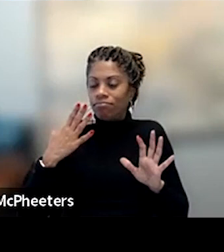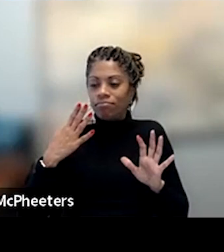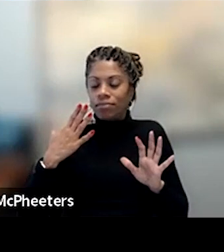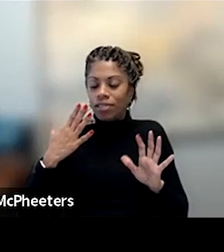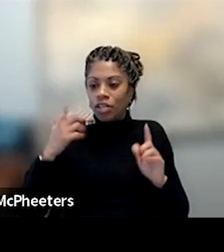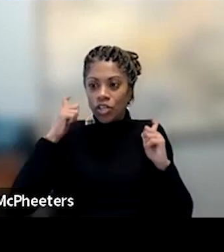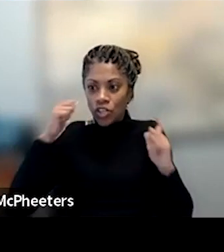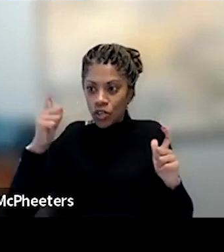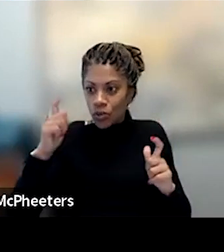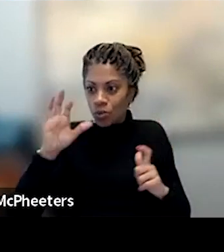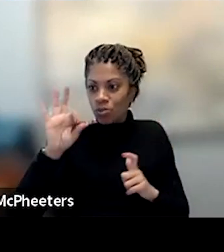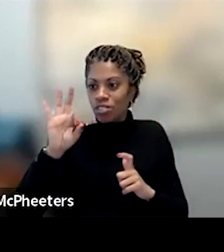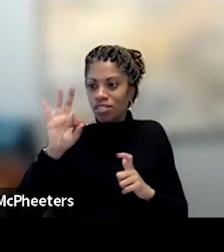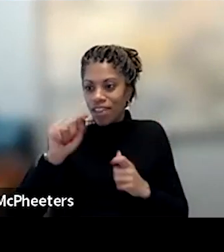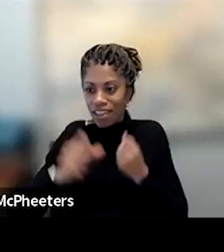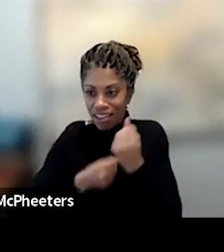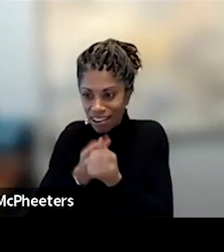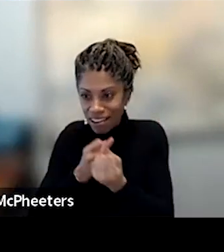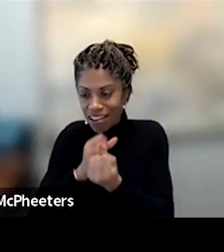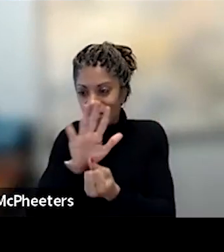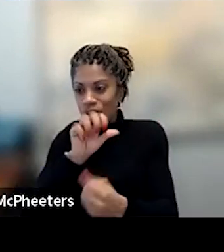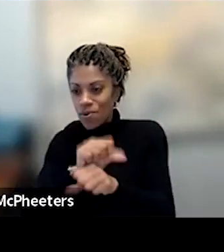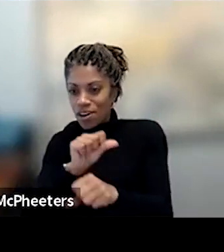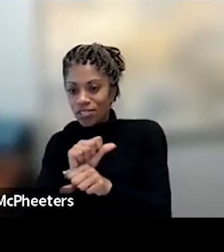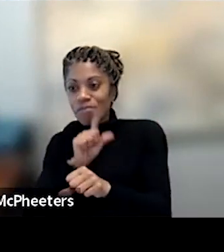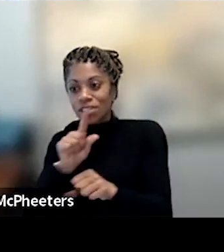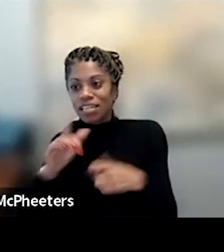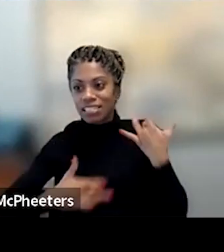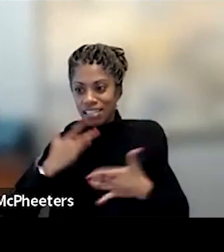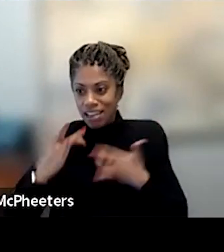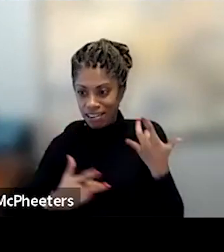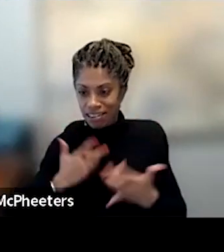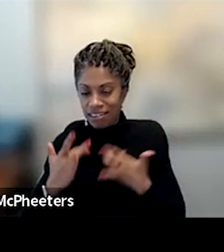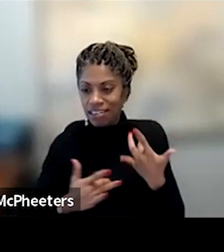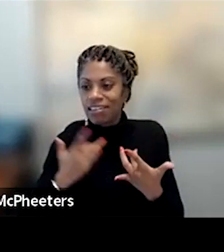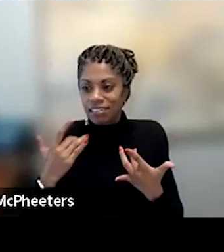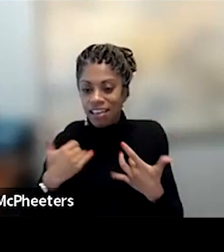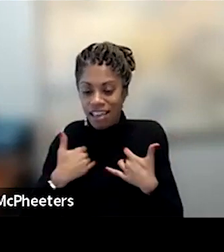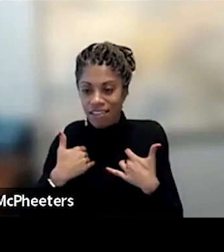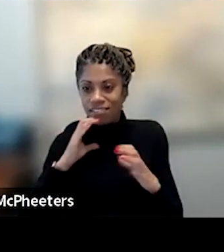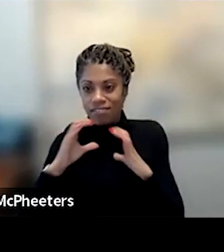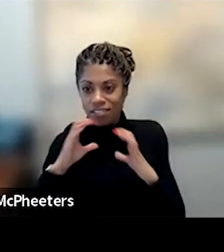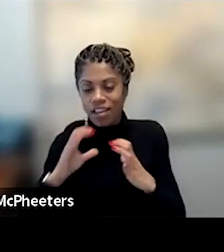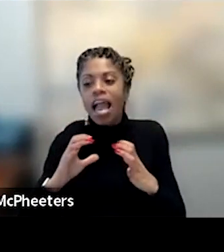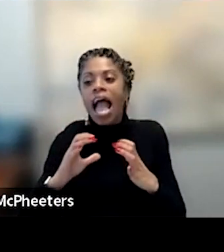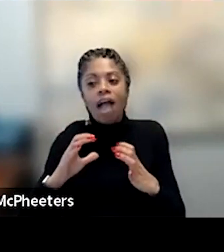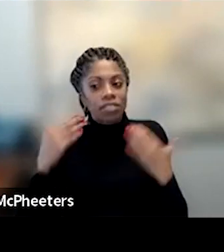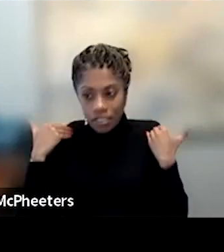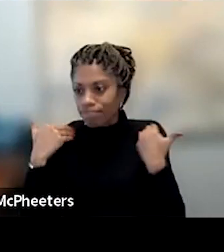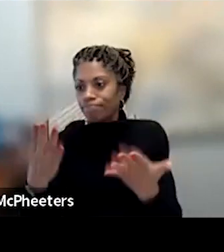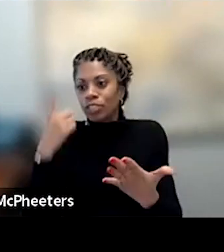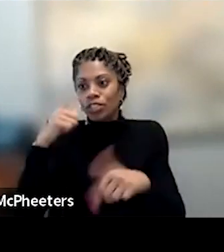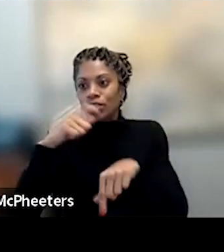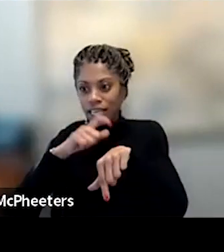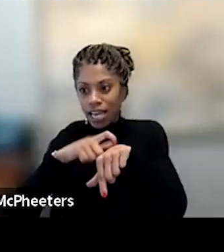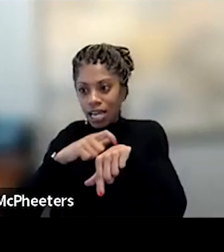and just really, really excited about this discussion. And so I'm going to put us right in there because, you know, the clock is going to like wind down and we're going to be